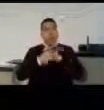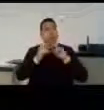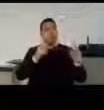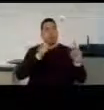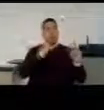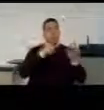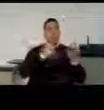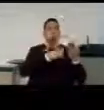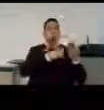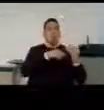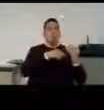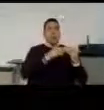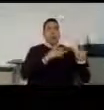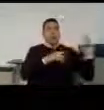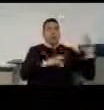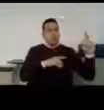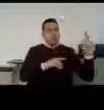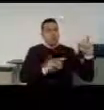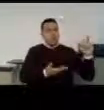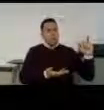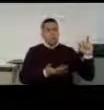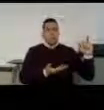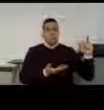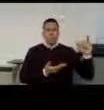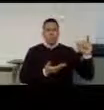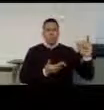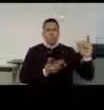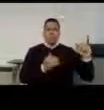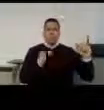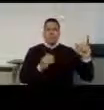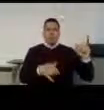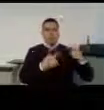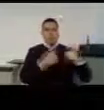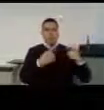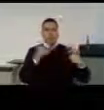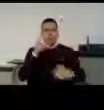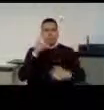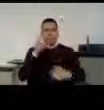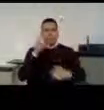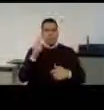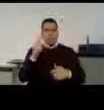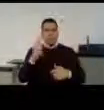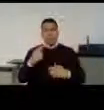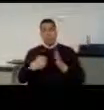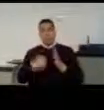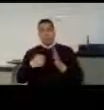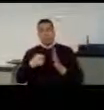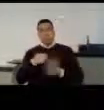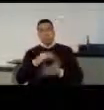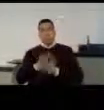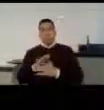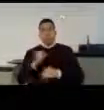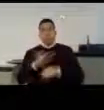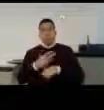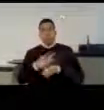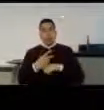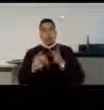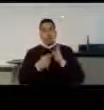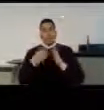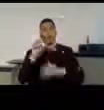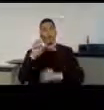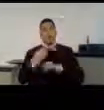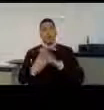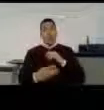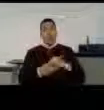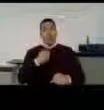disabilities. And we have a lot of different people coming from different spaces. And sometimes as a school social worker, it would take me 4 years